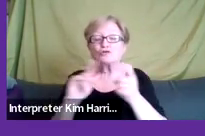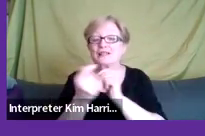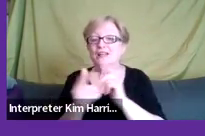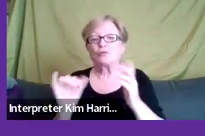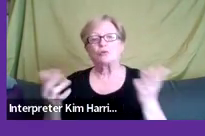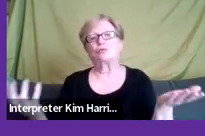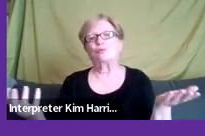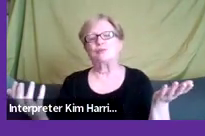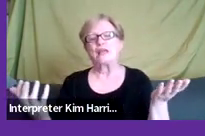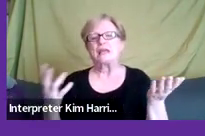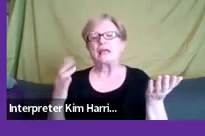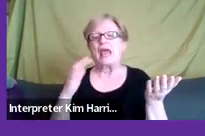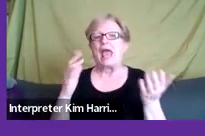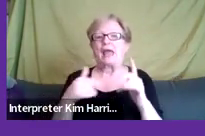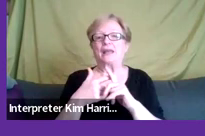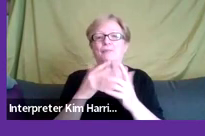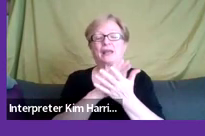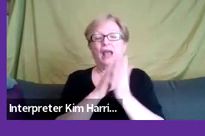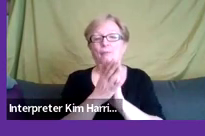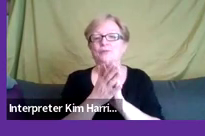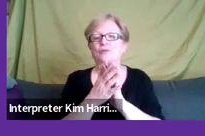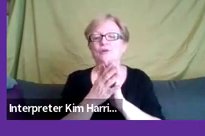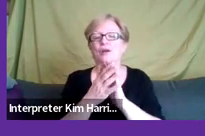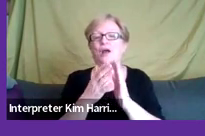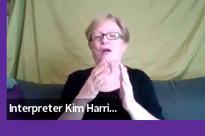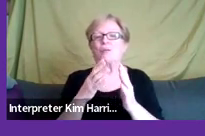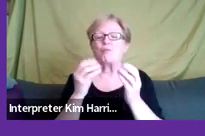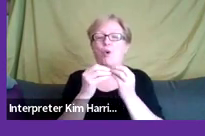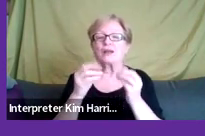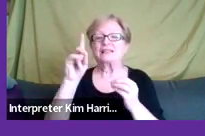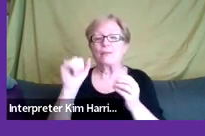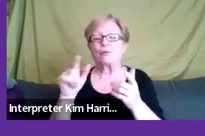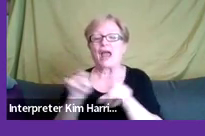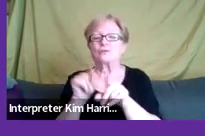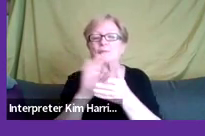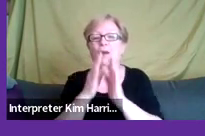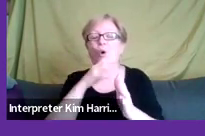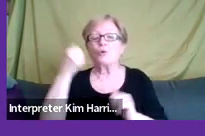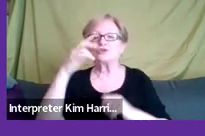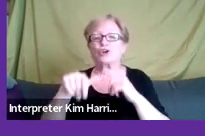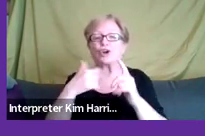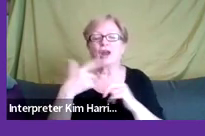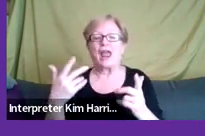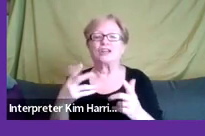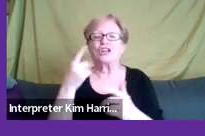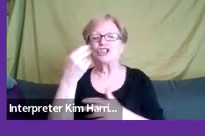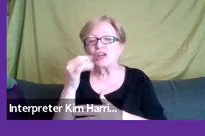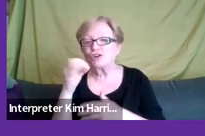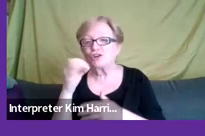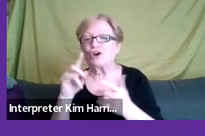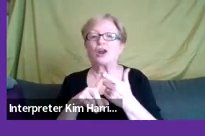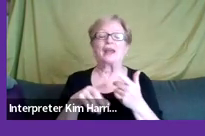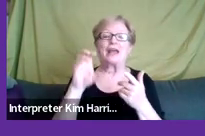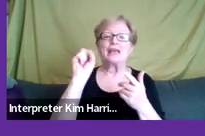into, as we get more disabled, as we get older, and then regarding gender and sexuality. And so I am